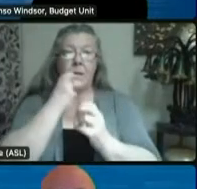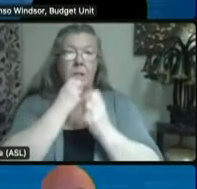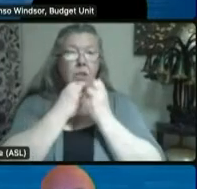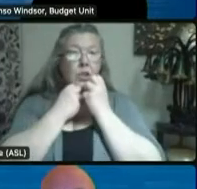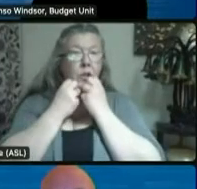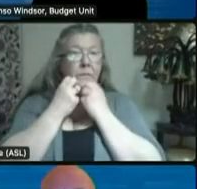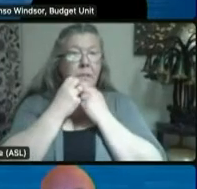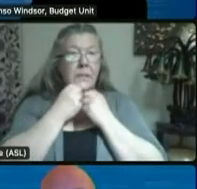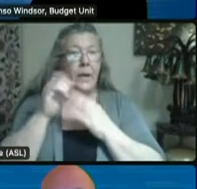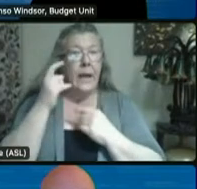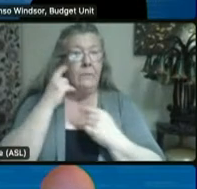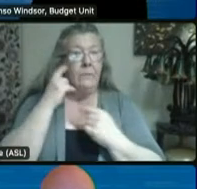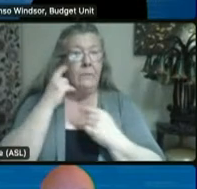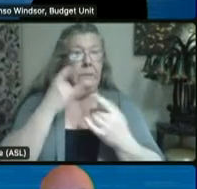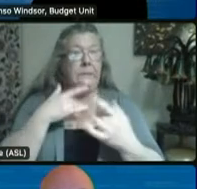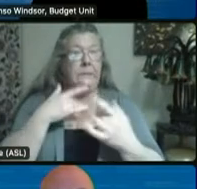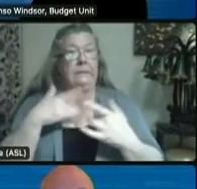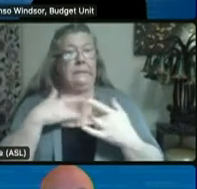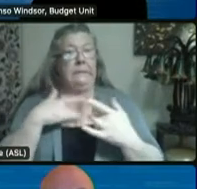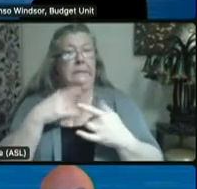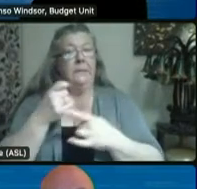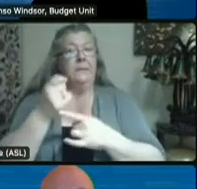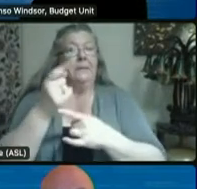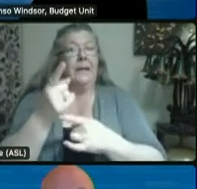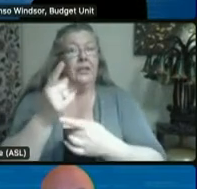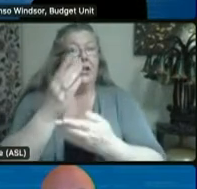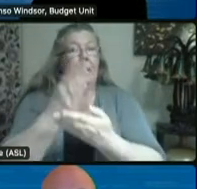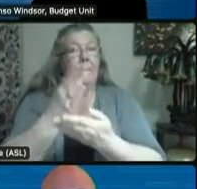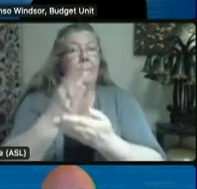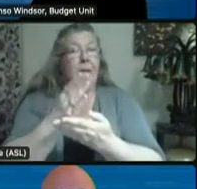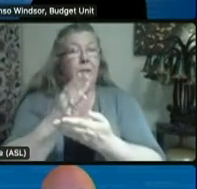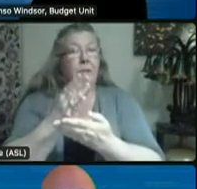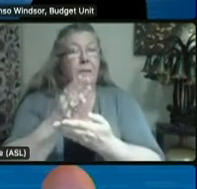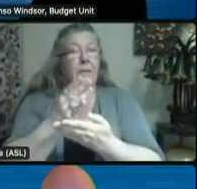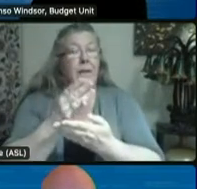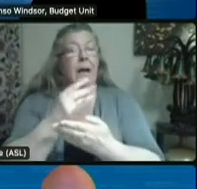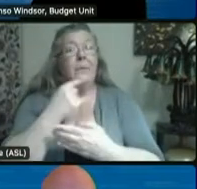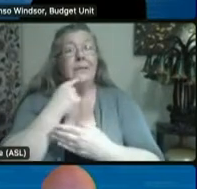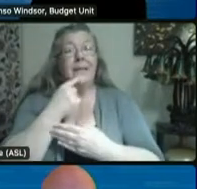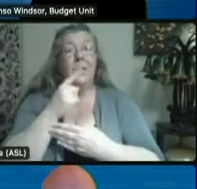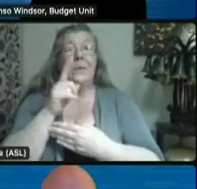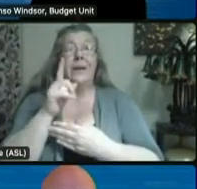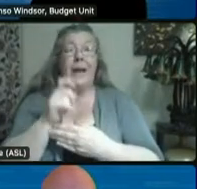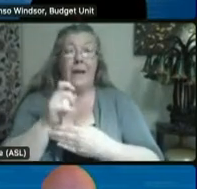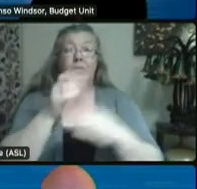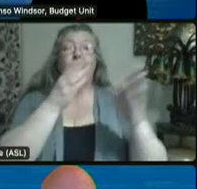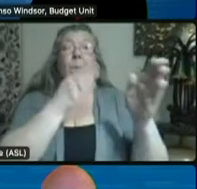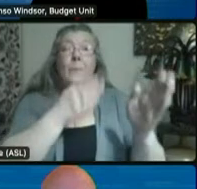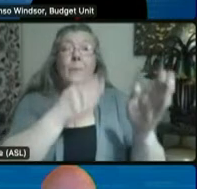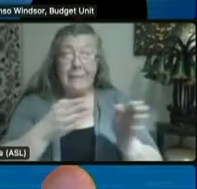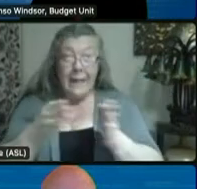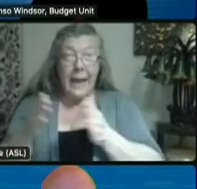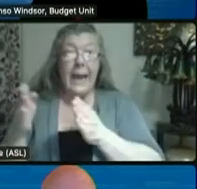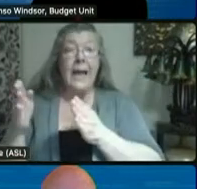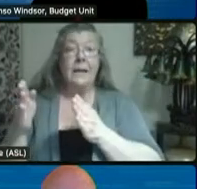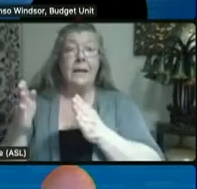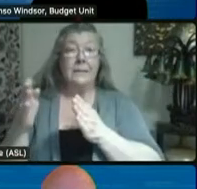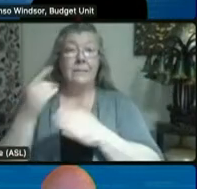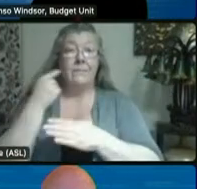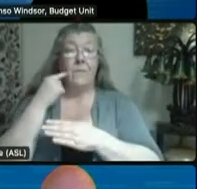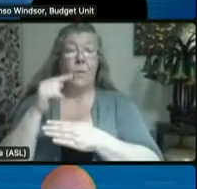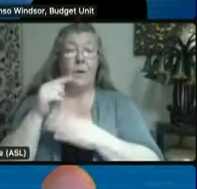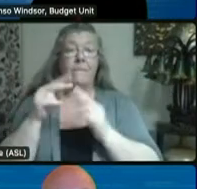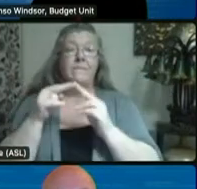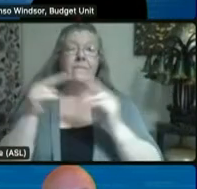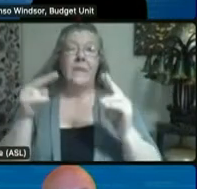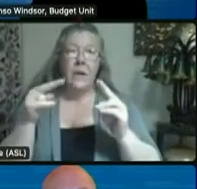into consideration in next year's budget. I'll go as far as to say this is something that we have to plan for very